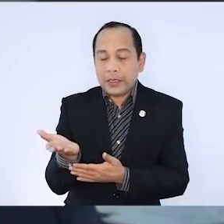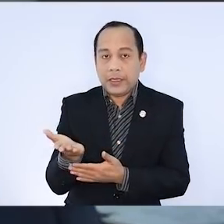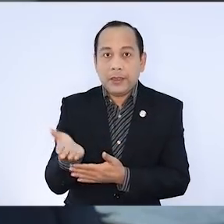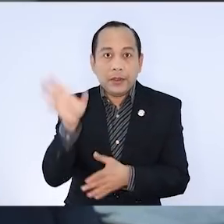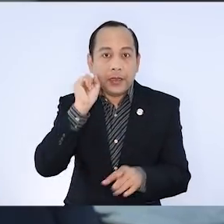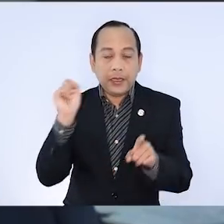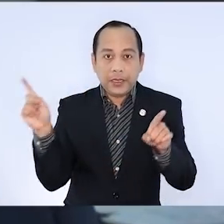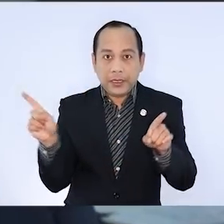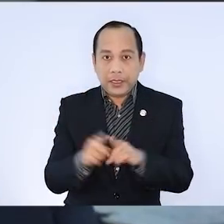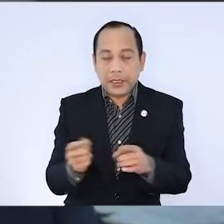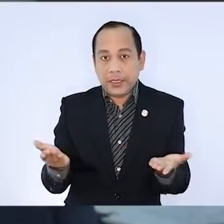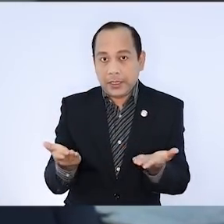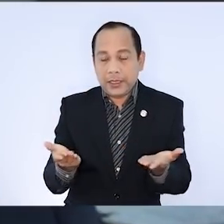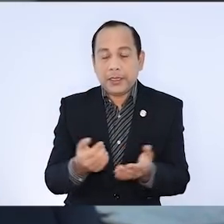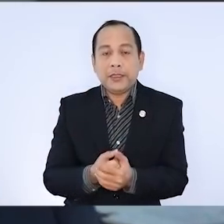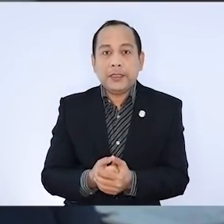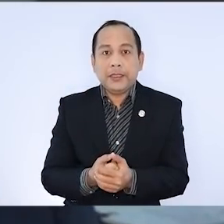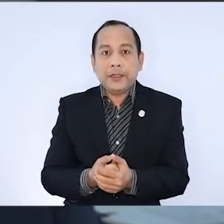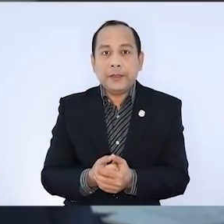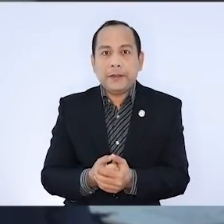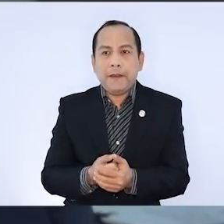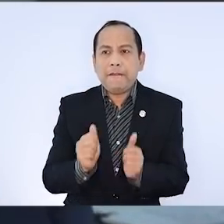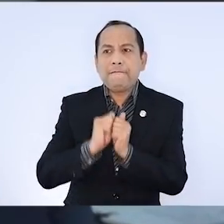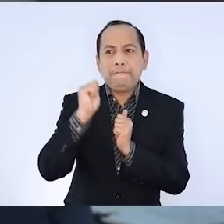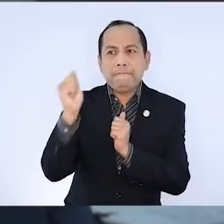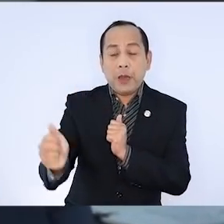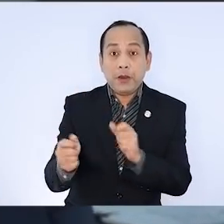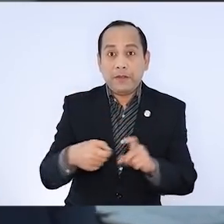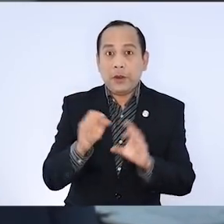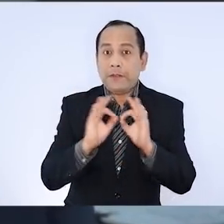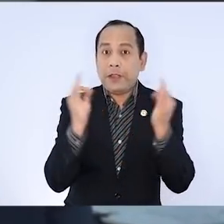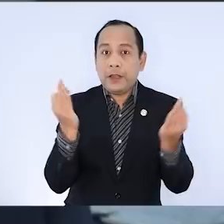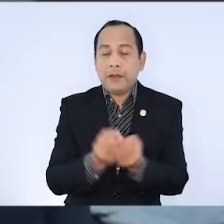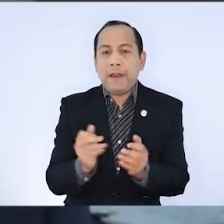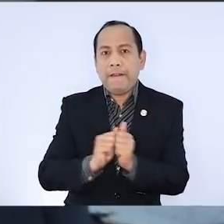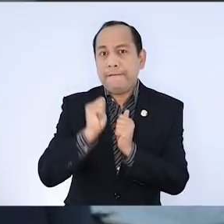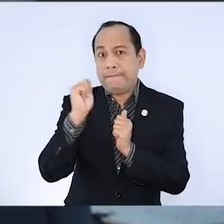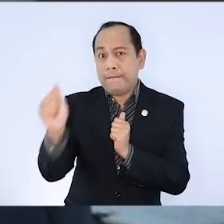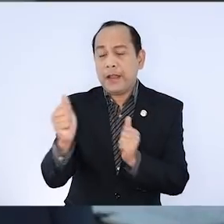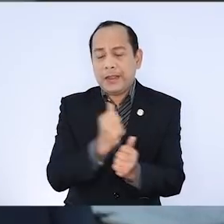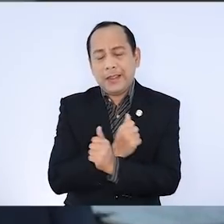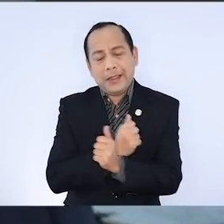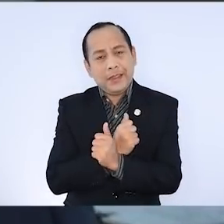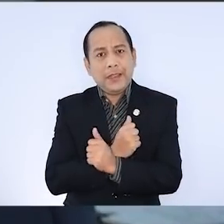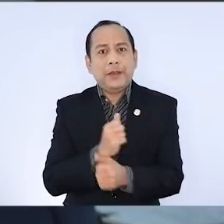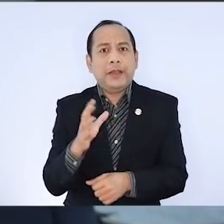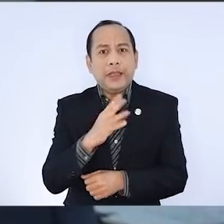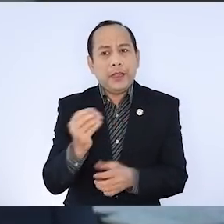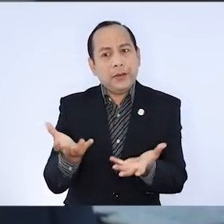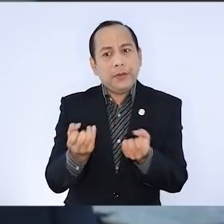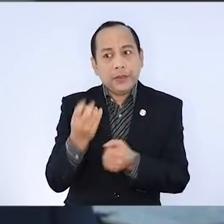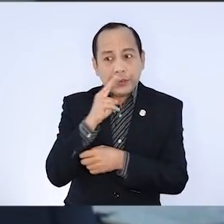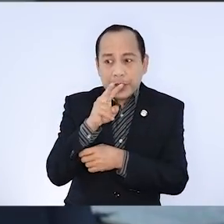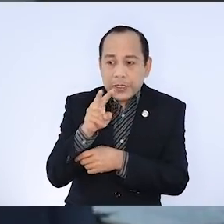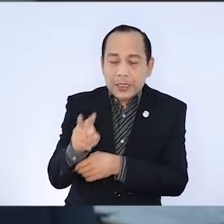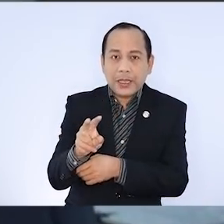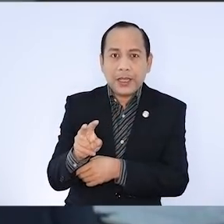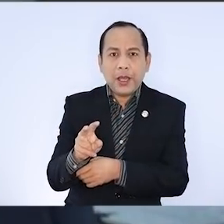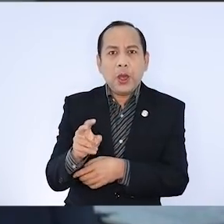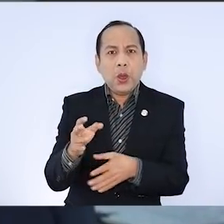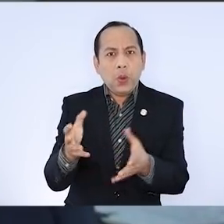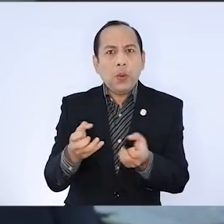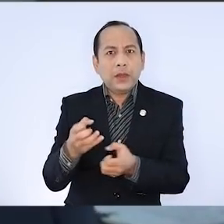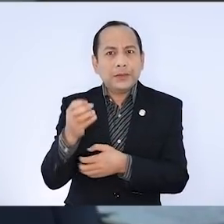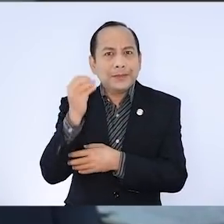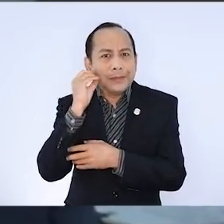Many of our brothers and sisters here are far away from their families, far away from their loved ones. They want to see them, they want to go